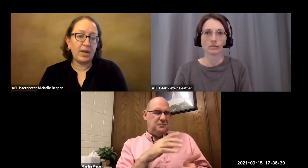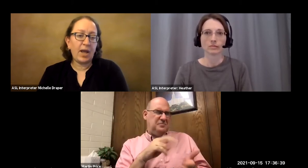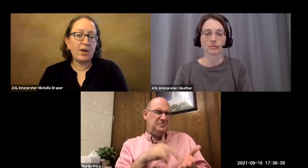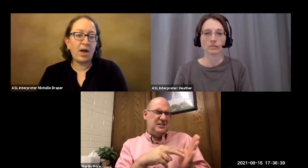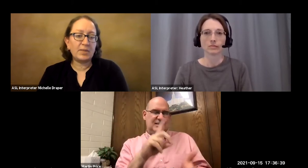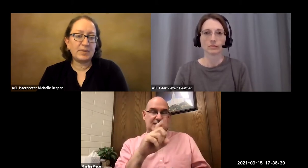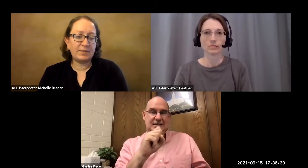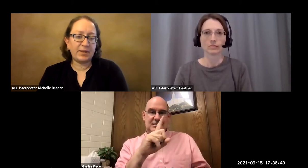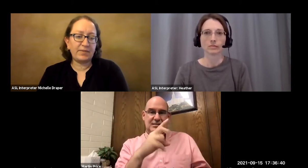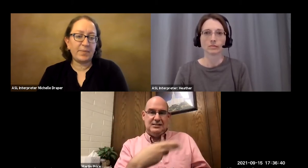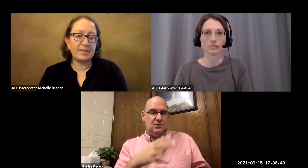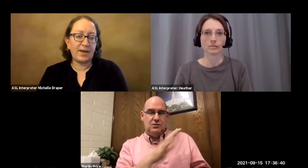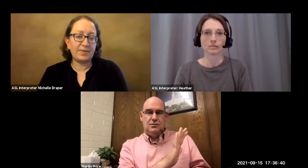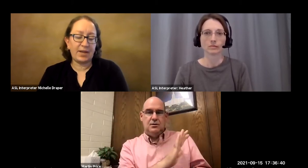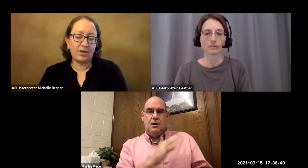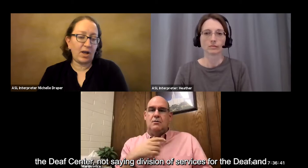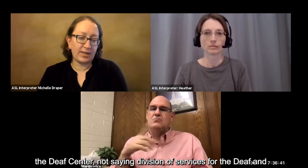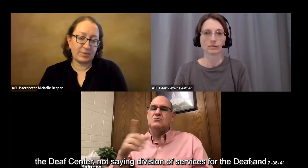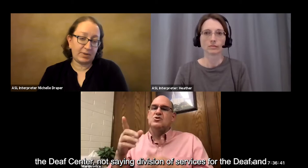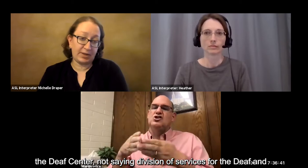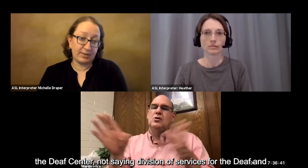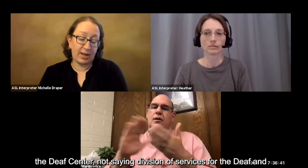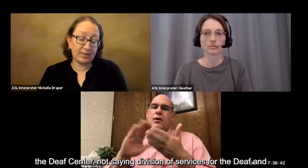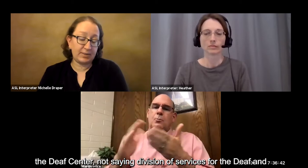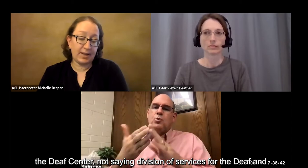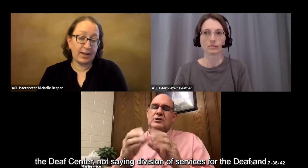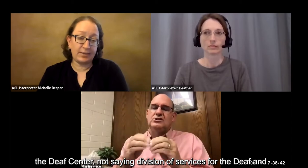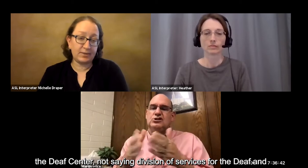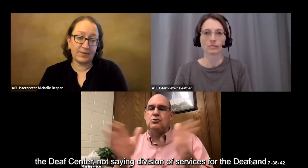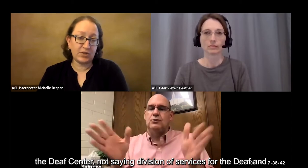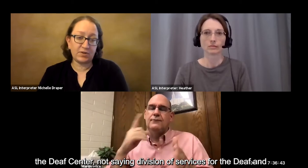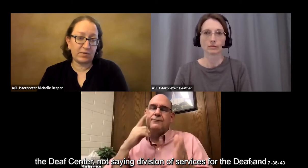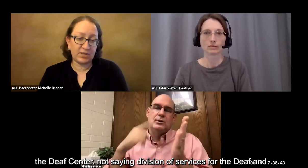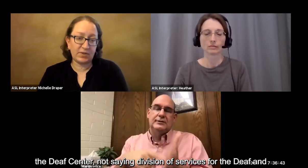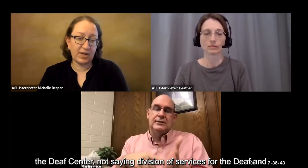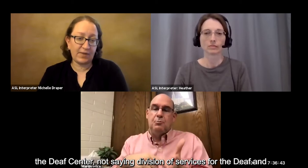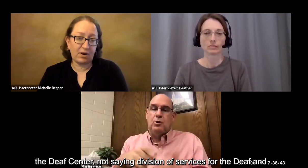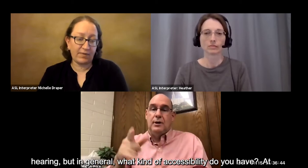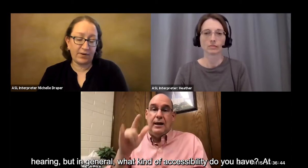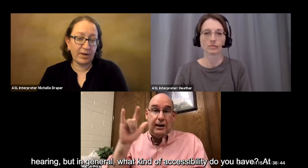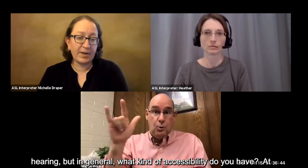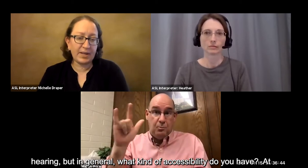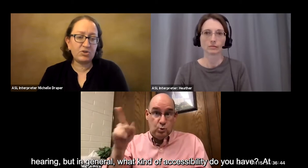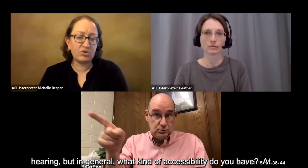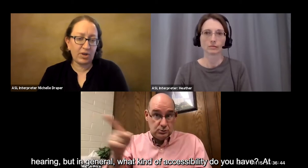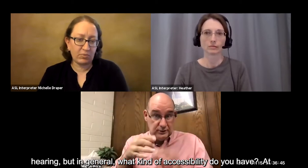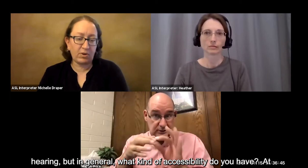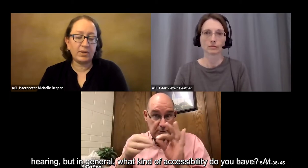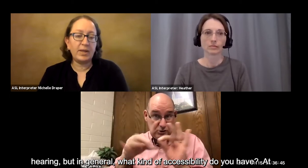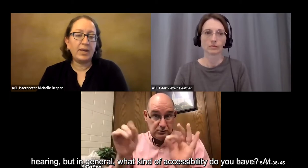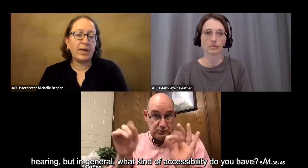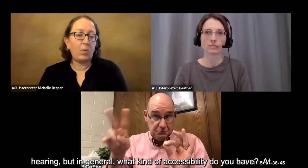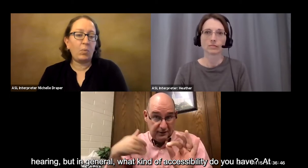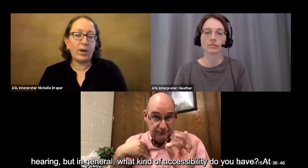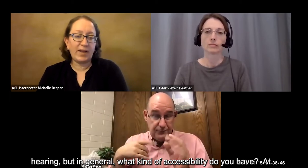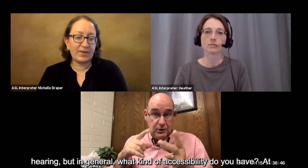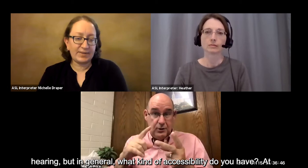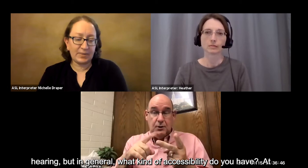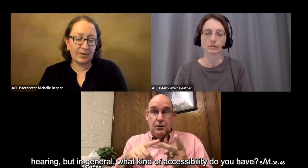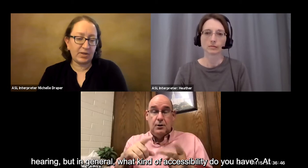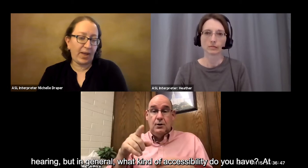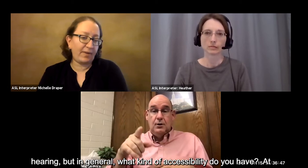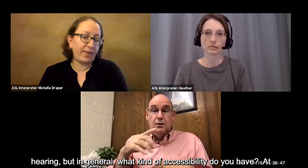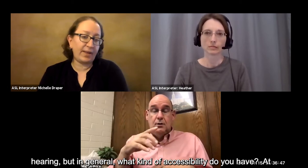community? And not specifically from the Deaf Center, not necessarily saying Division of Services for the Deaf and Hard of Hearing, but in general, what